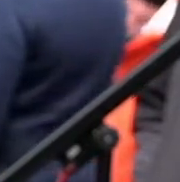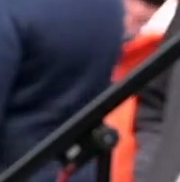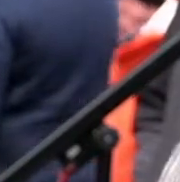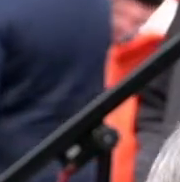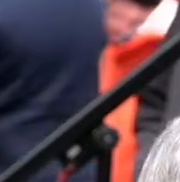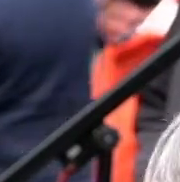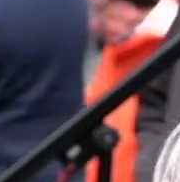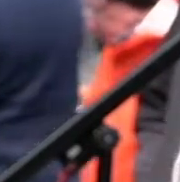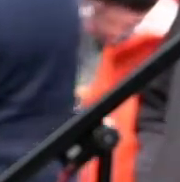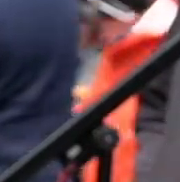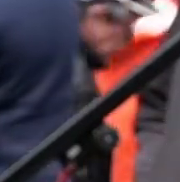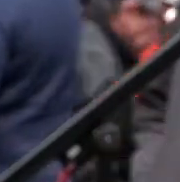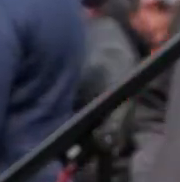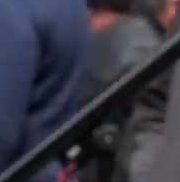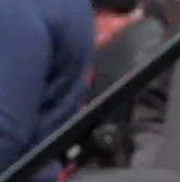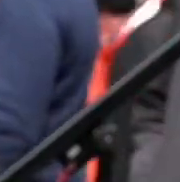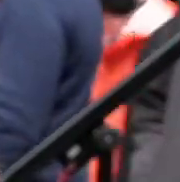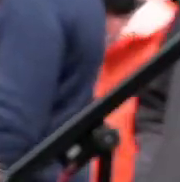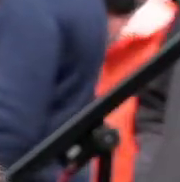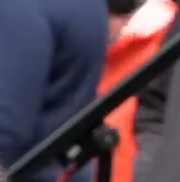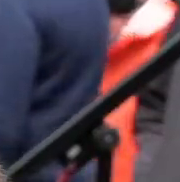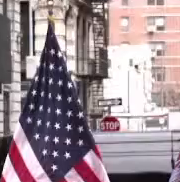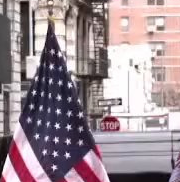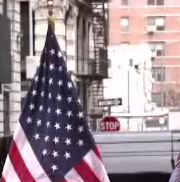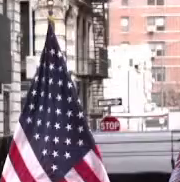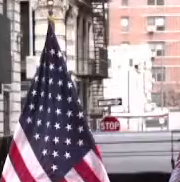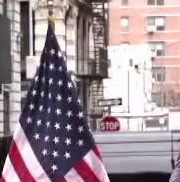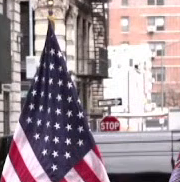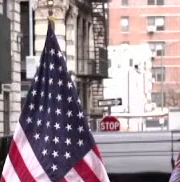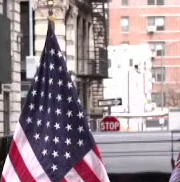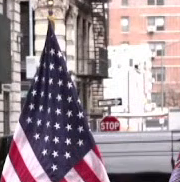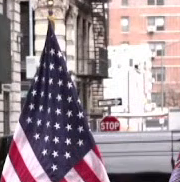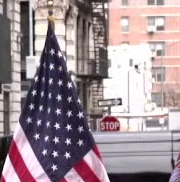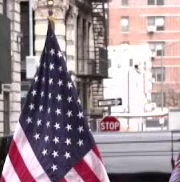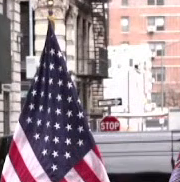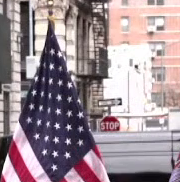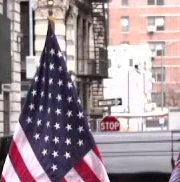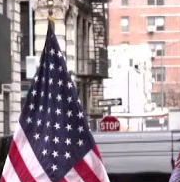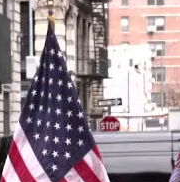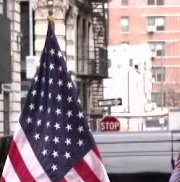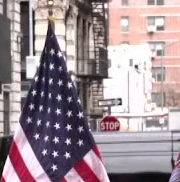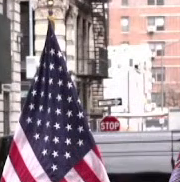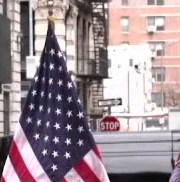So we will also lay red flowers for anyone who has